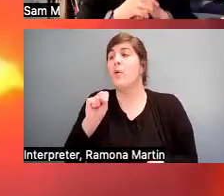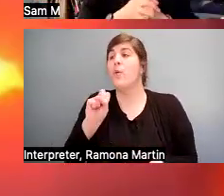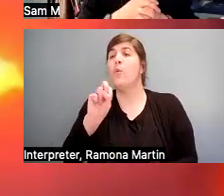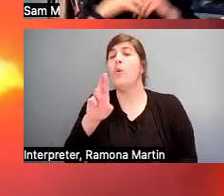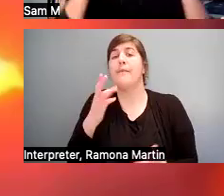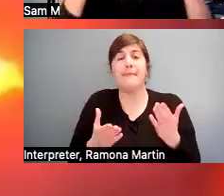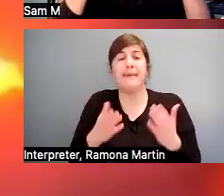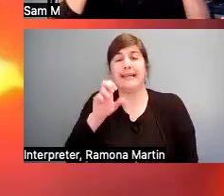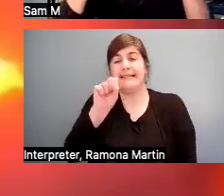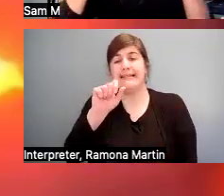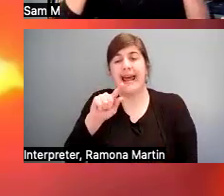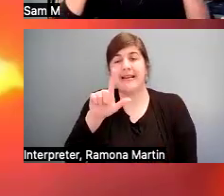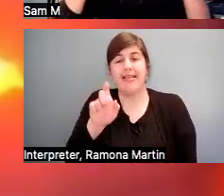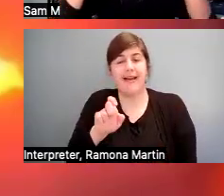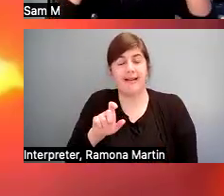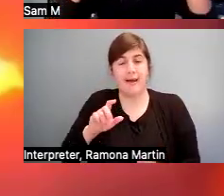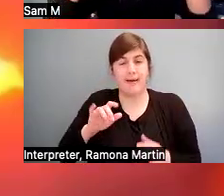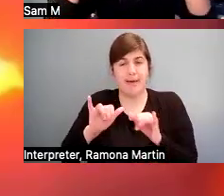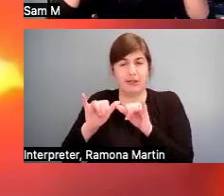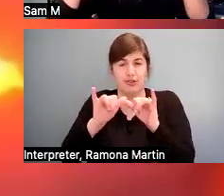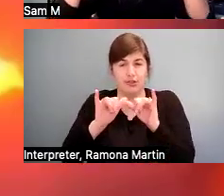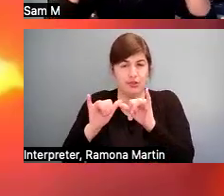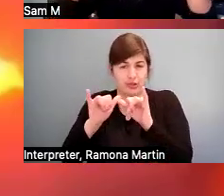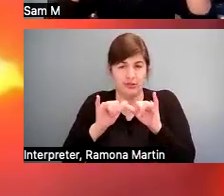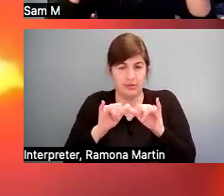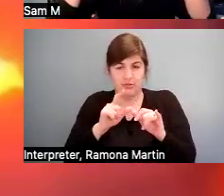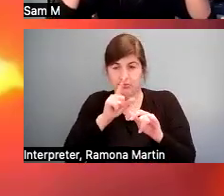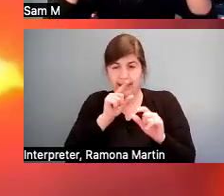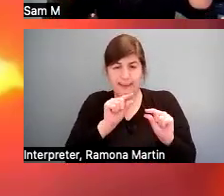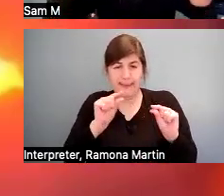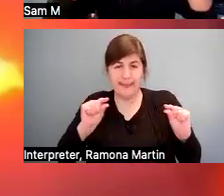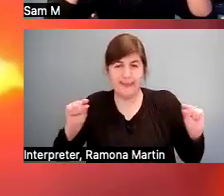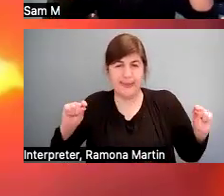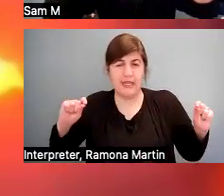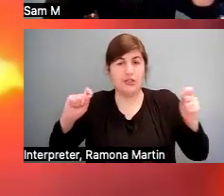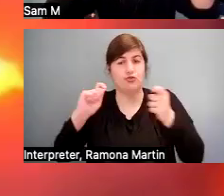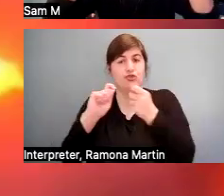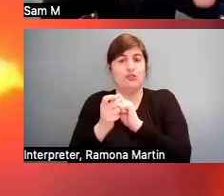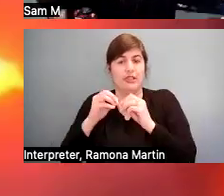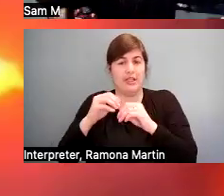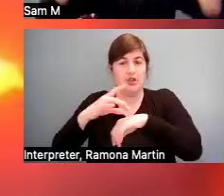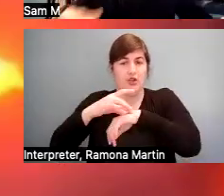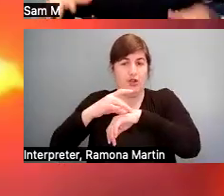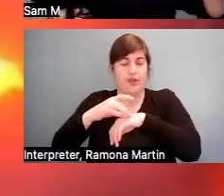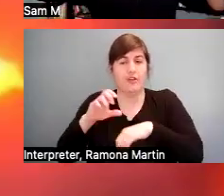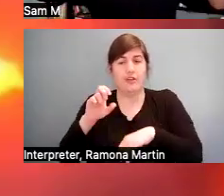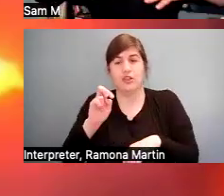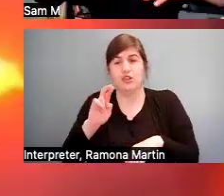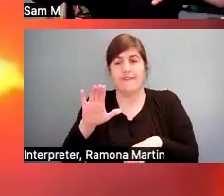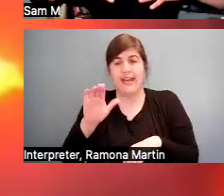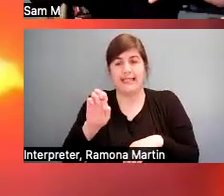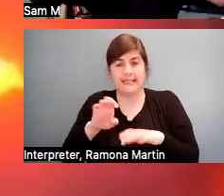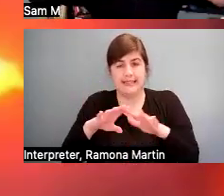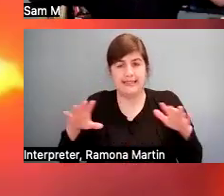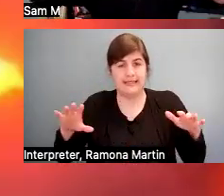ground. These GPS stations can measure really tiny changes in the Earth's surface. And so that means